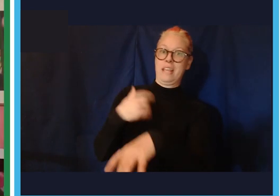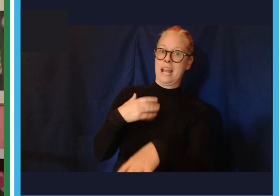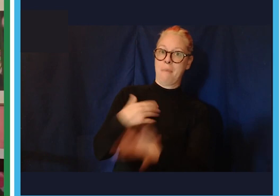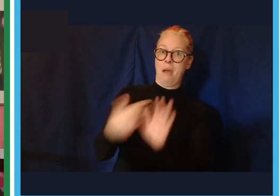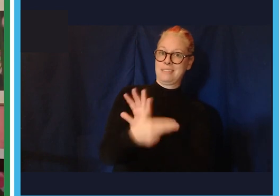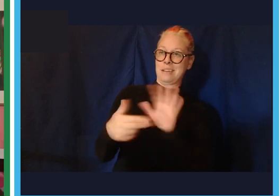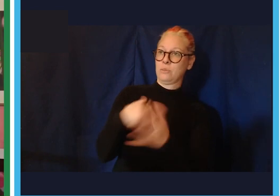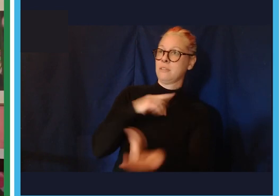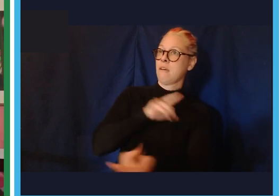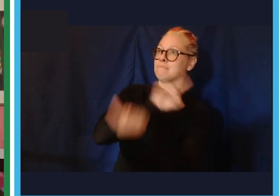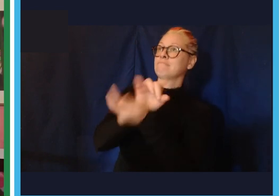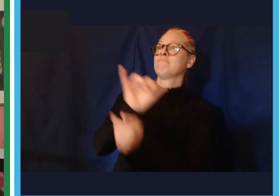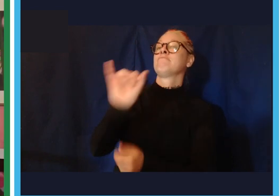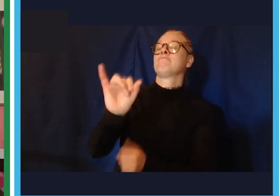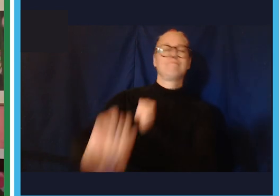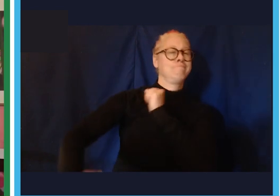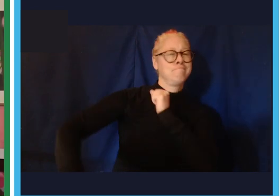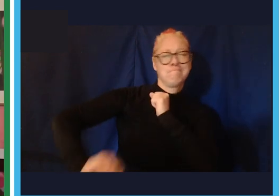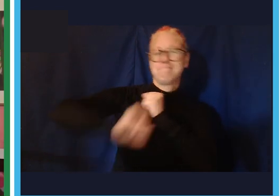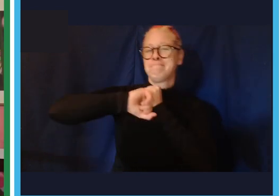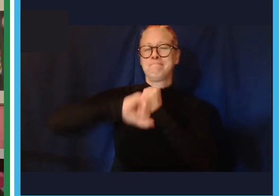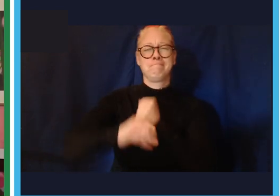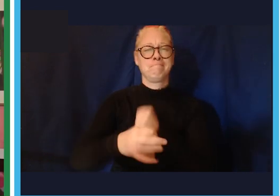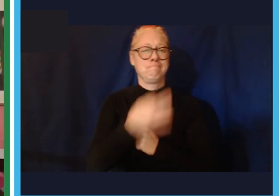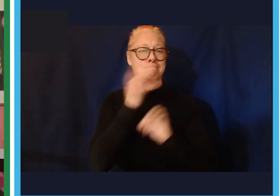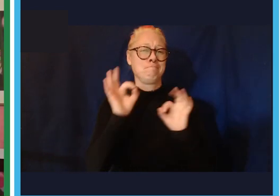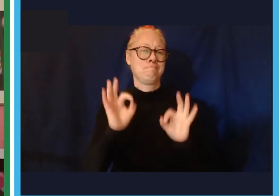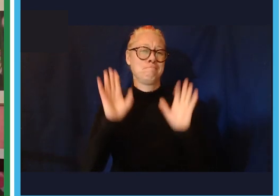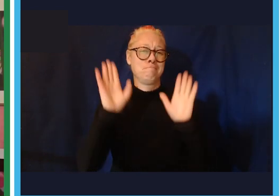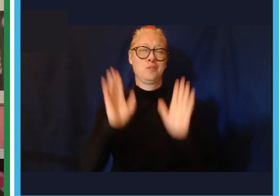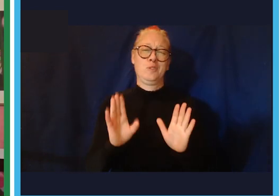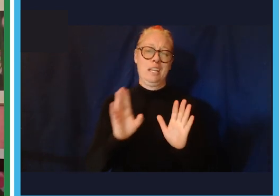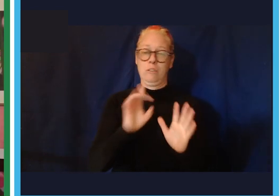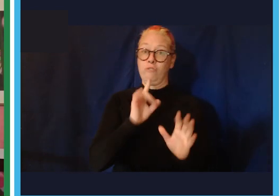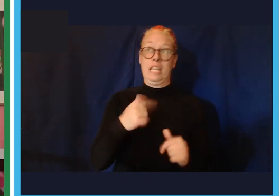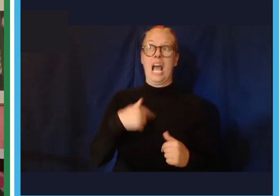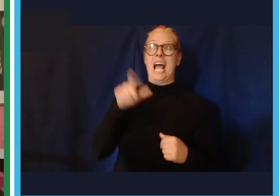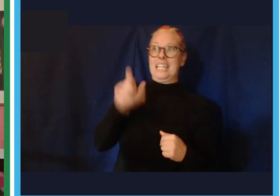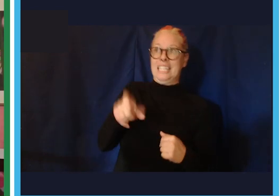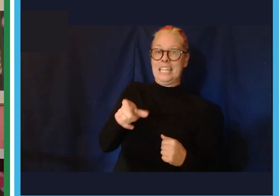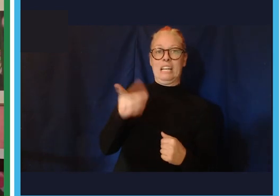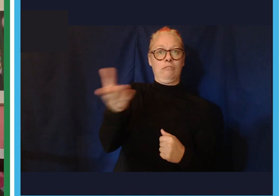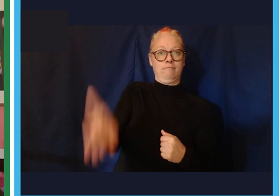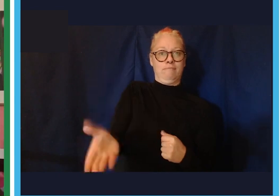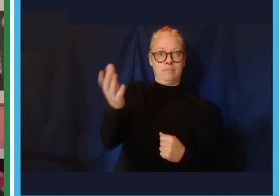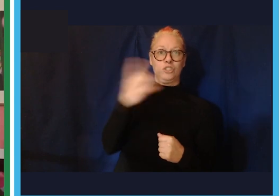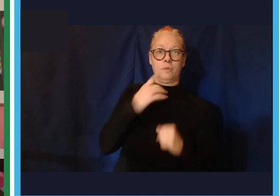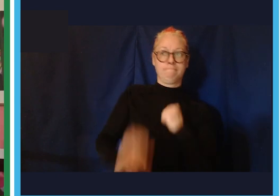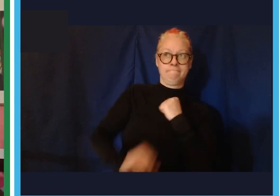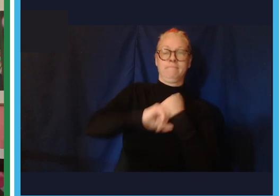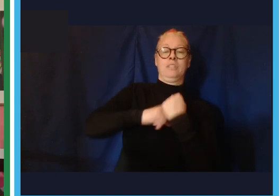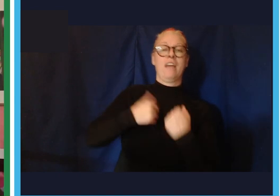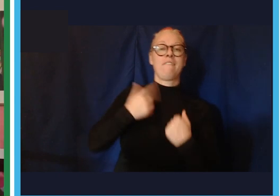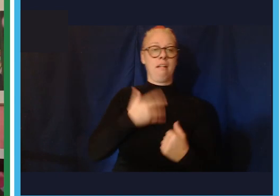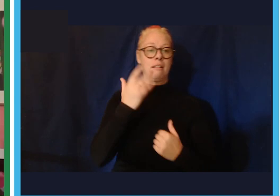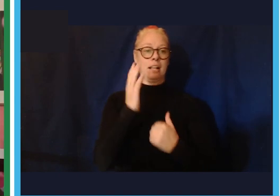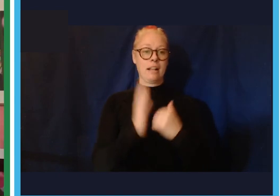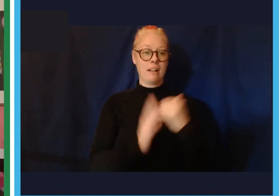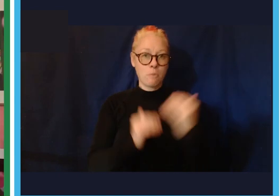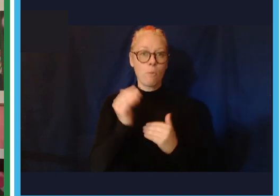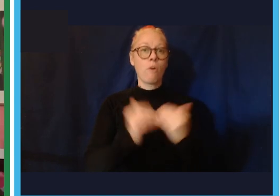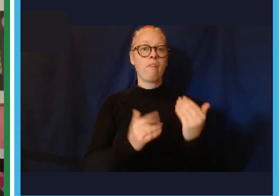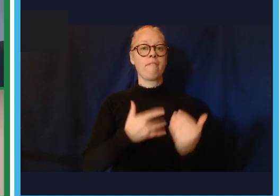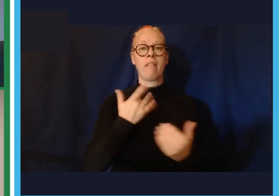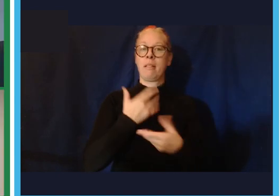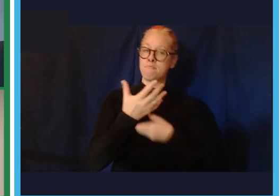found Kulbinder very early into my diagnosis, and it's been kind of a wonderful supporter and that I've needed in